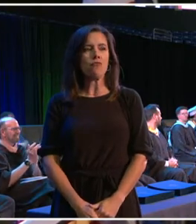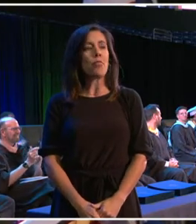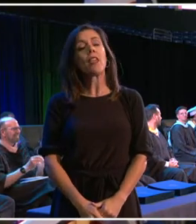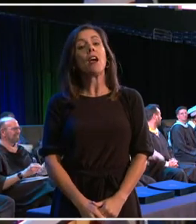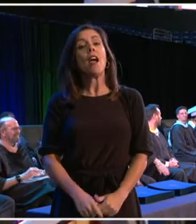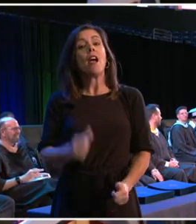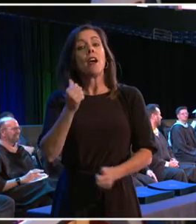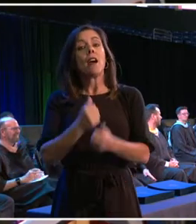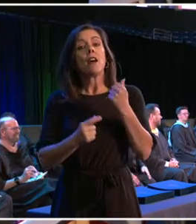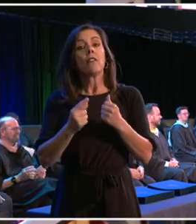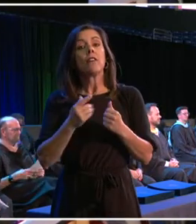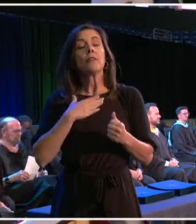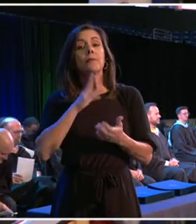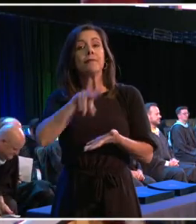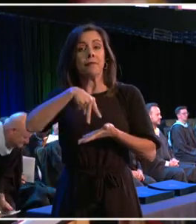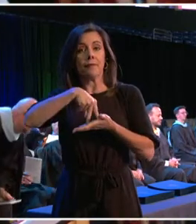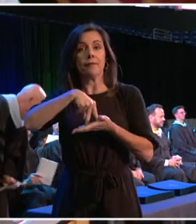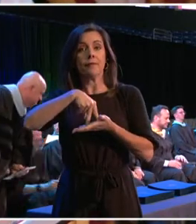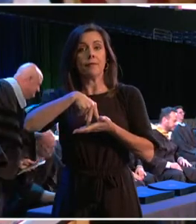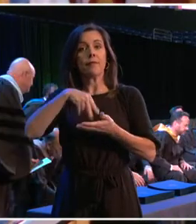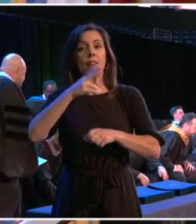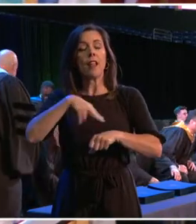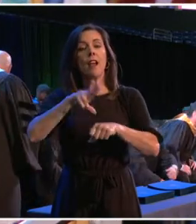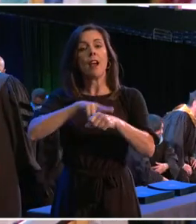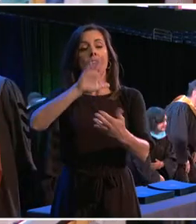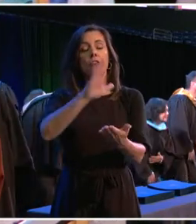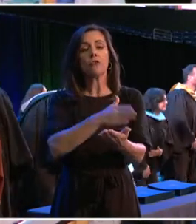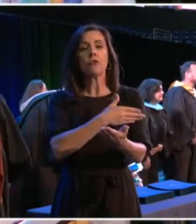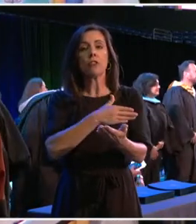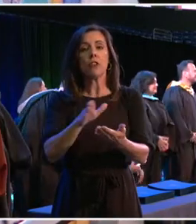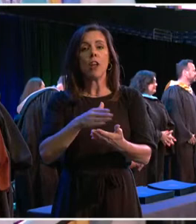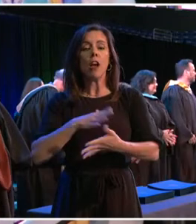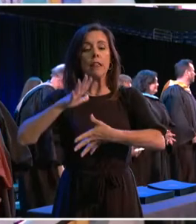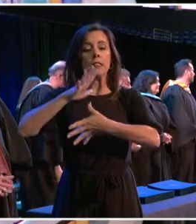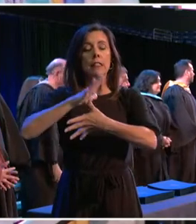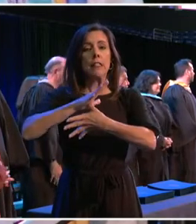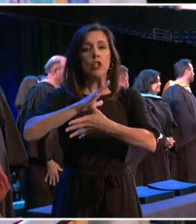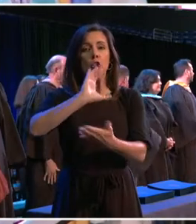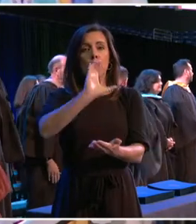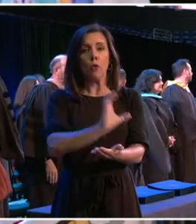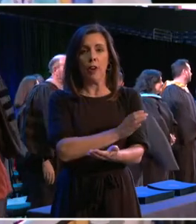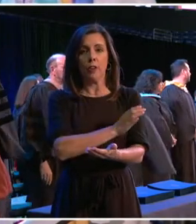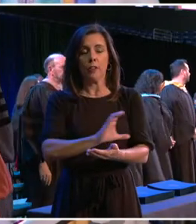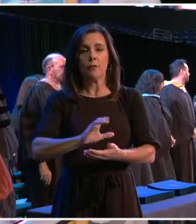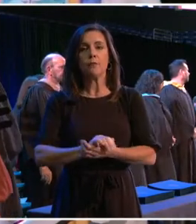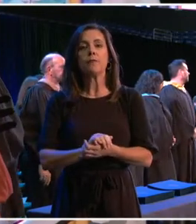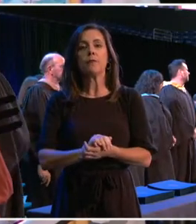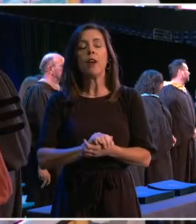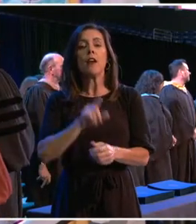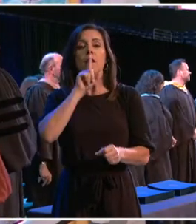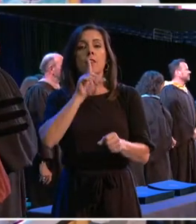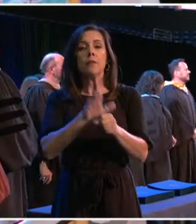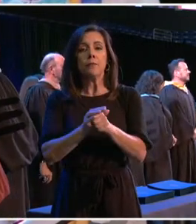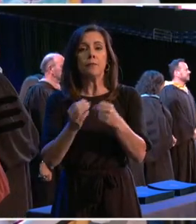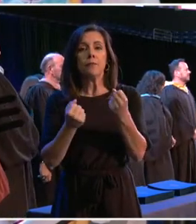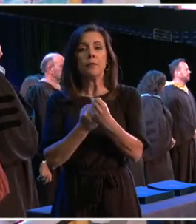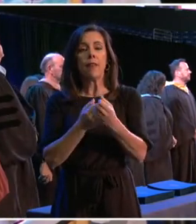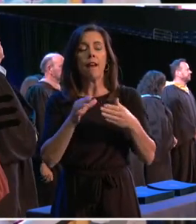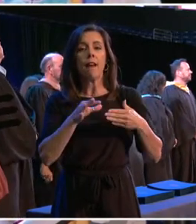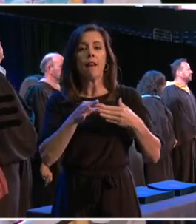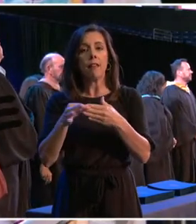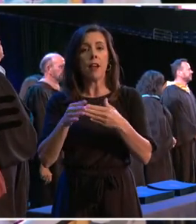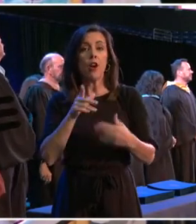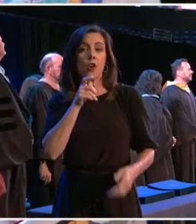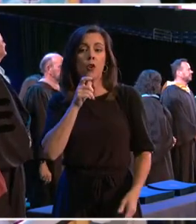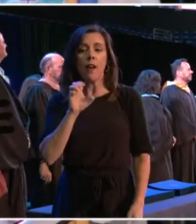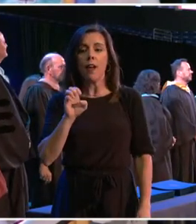Would everyone please stand for the national anthem sung by our senior choir members and our Pledge of Allegiance led by